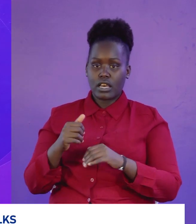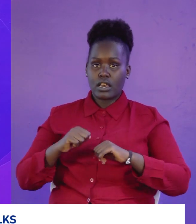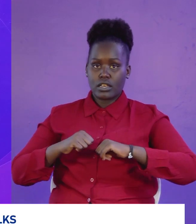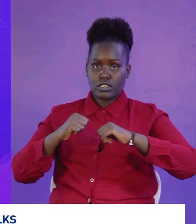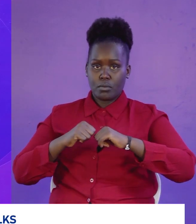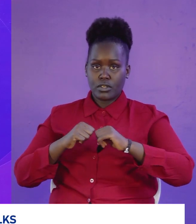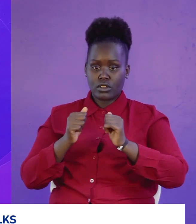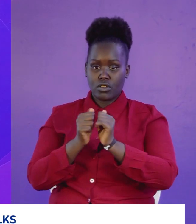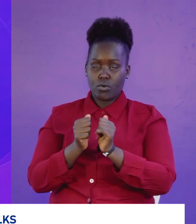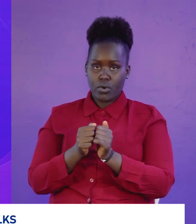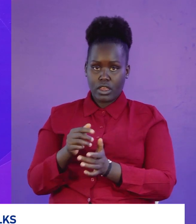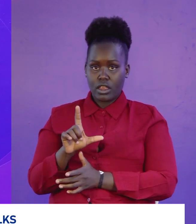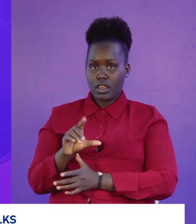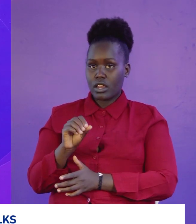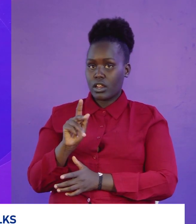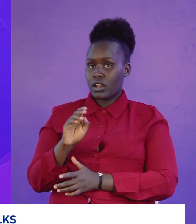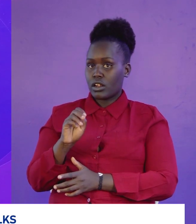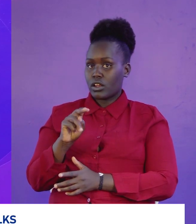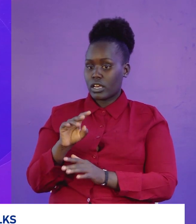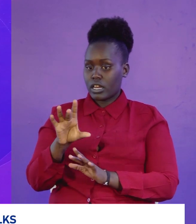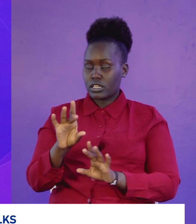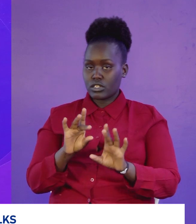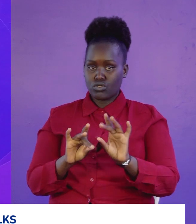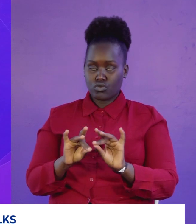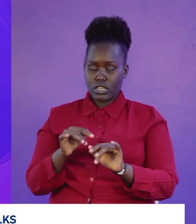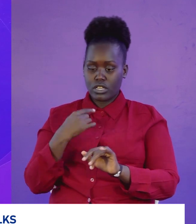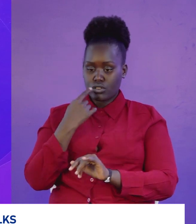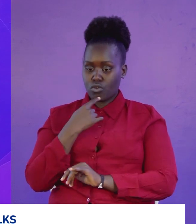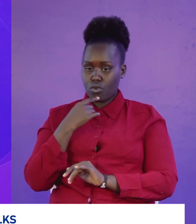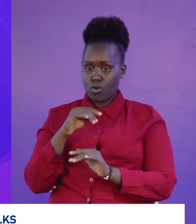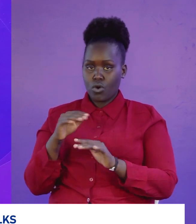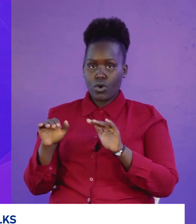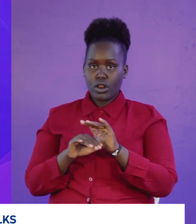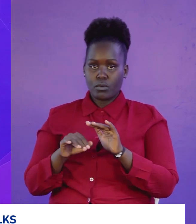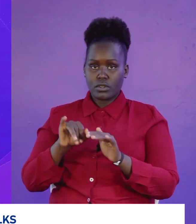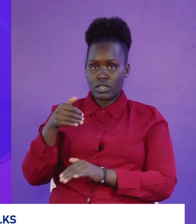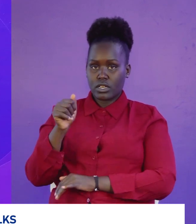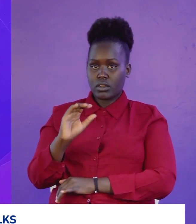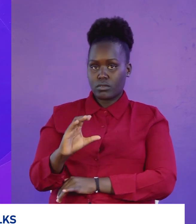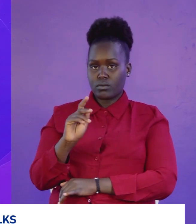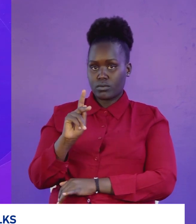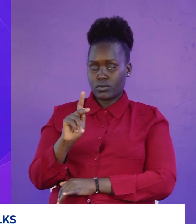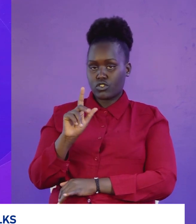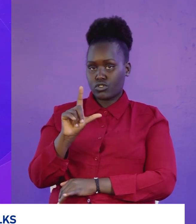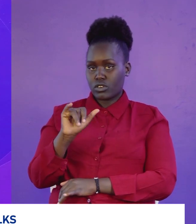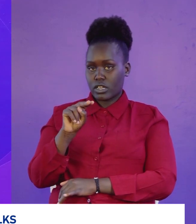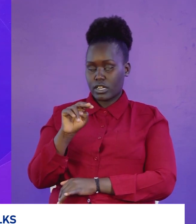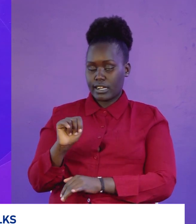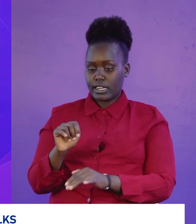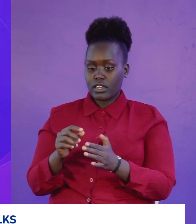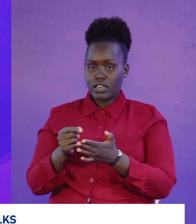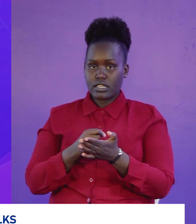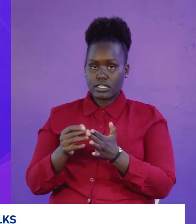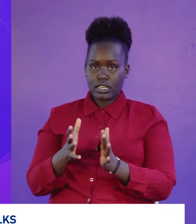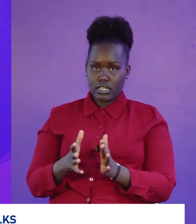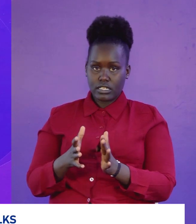with Locane Dixon chosen as his deputy. Jacqueline Kahari will serve as secretary, deputized